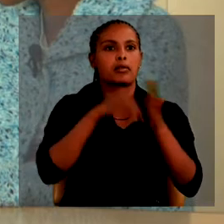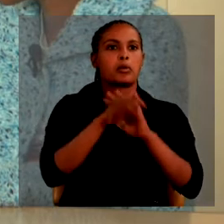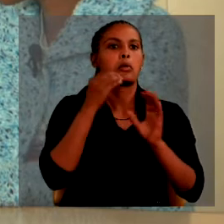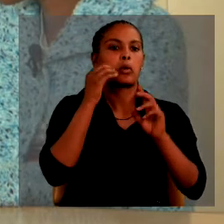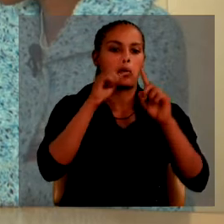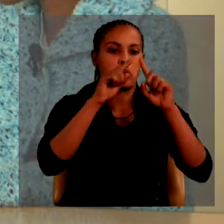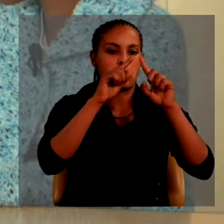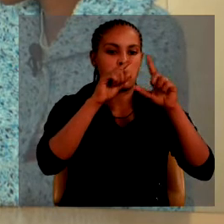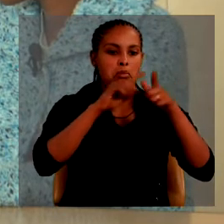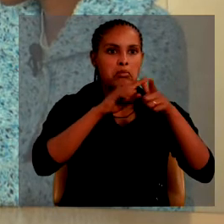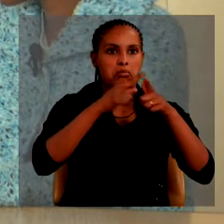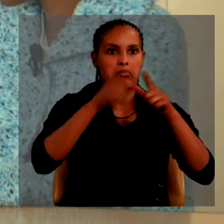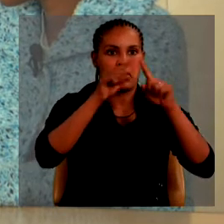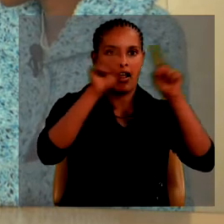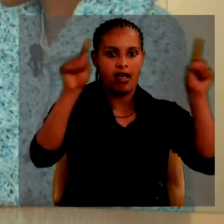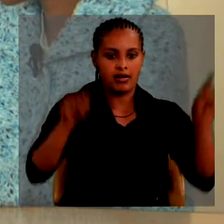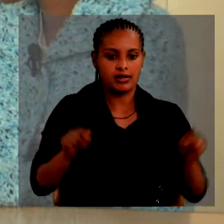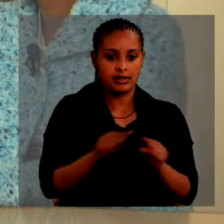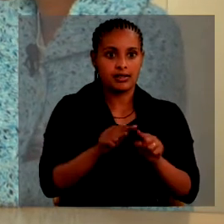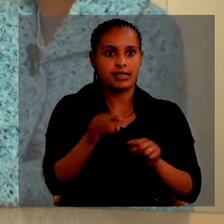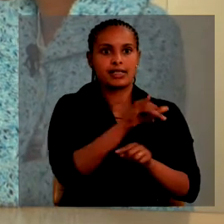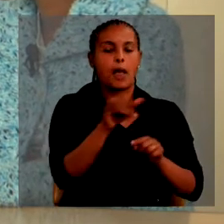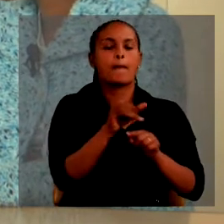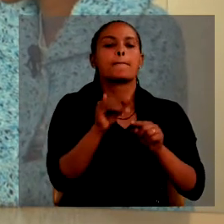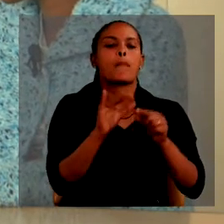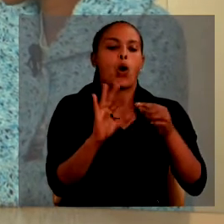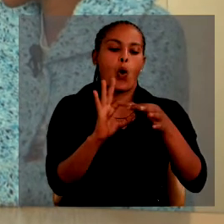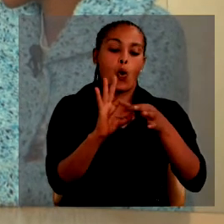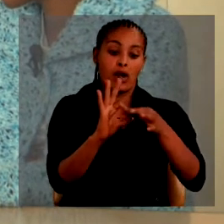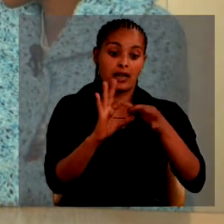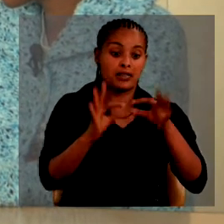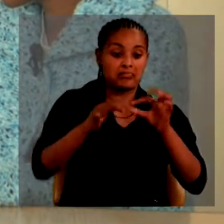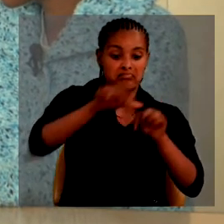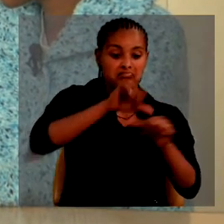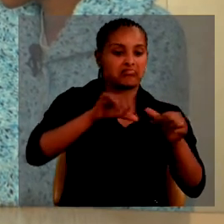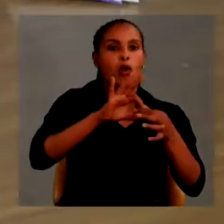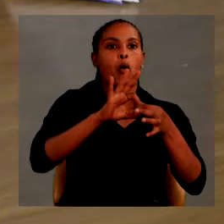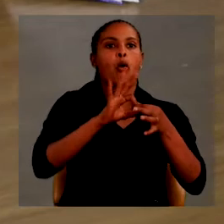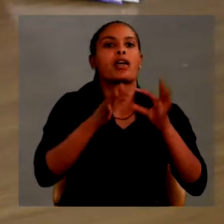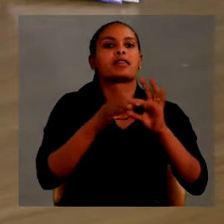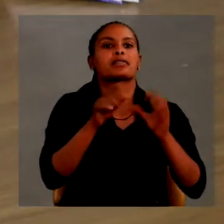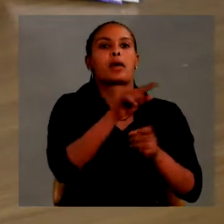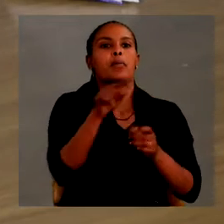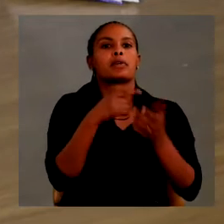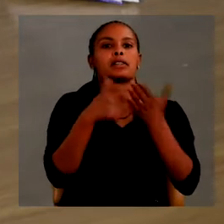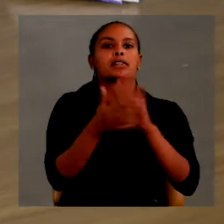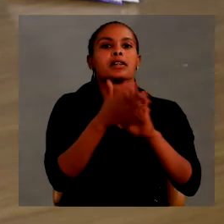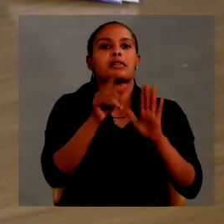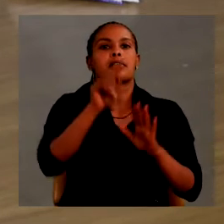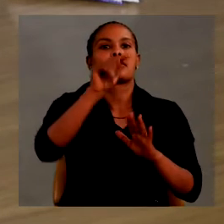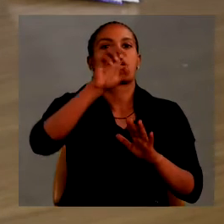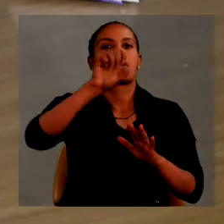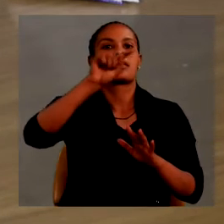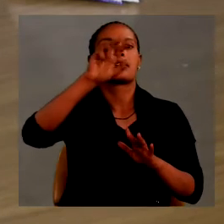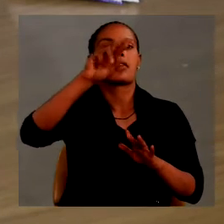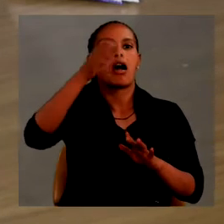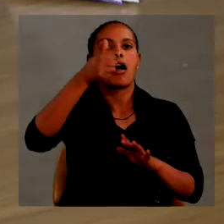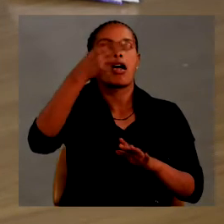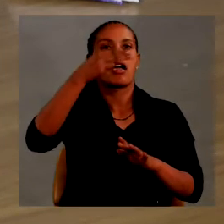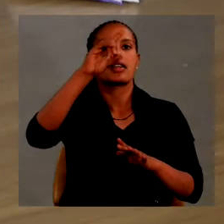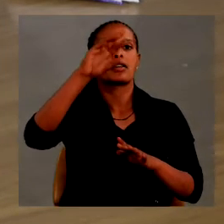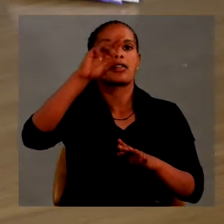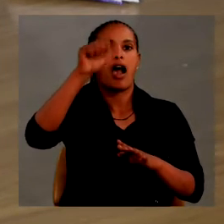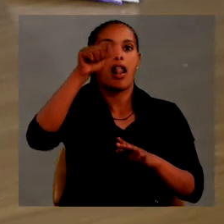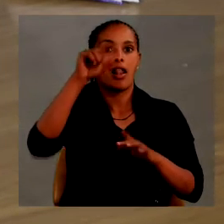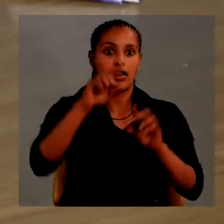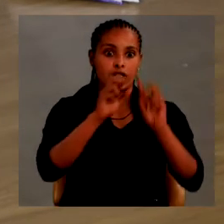triangles about the same size and connect them around this tetrahedral shape.